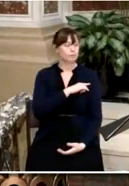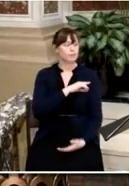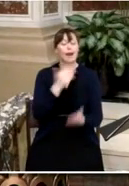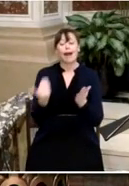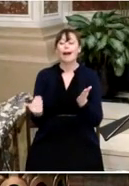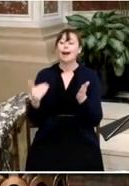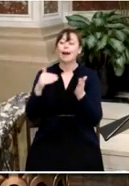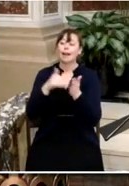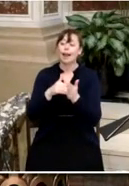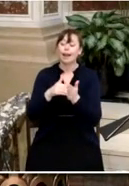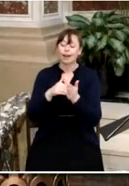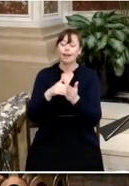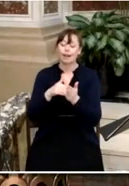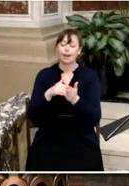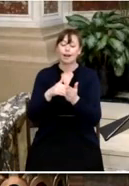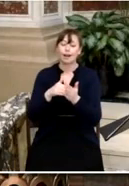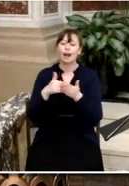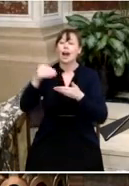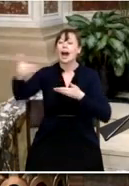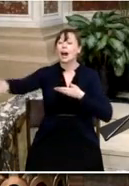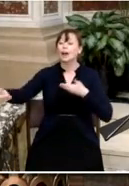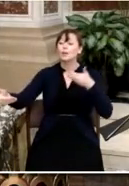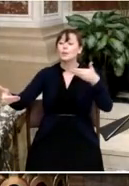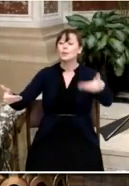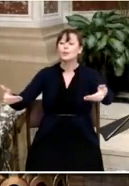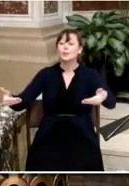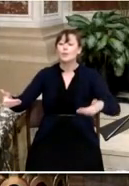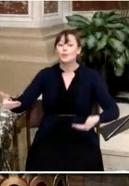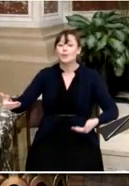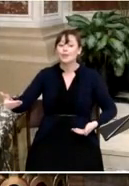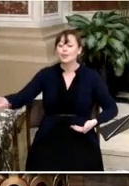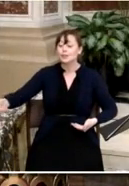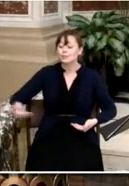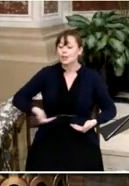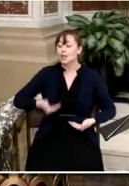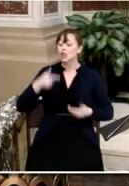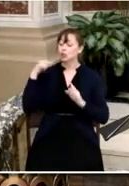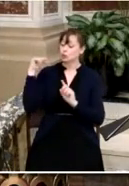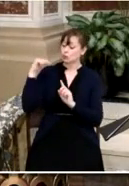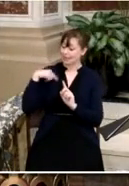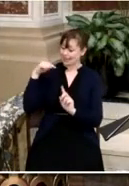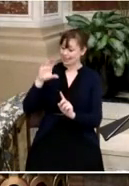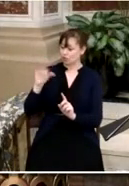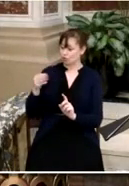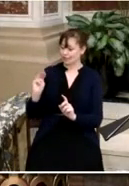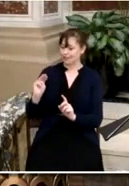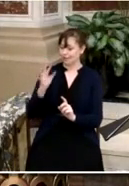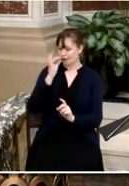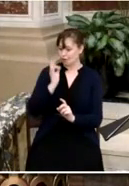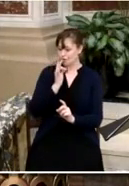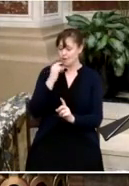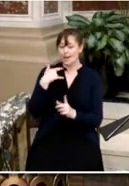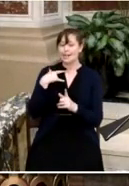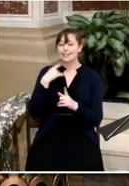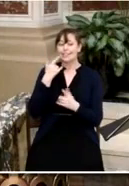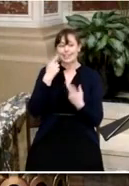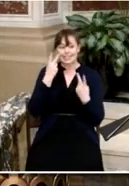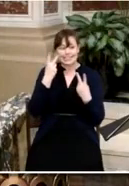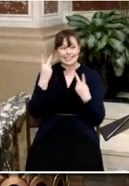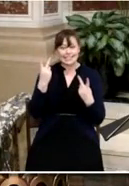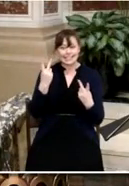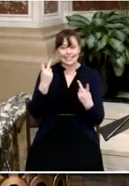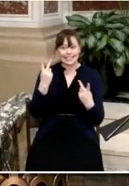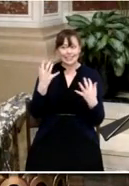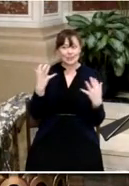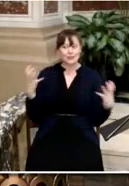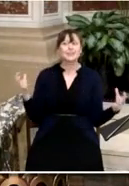Again, I welcome you to this Chrism Eucharist, just seeing you